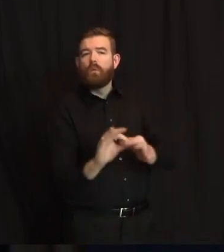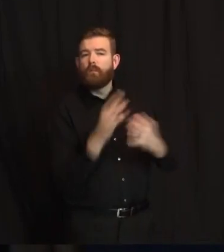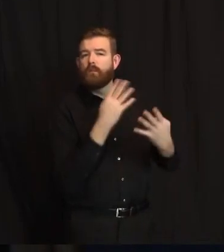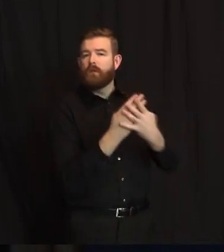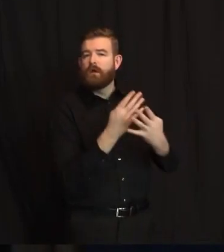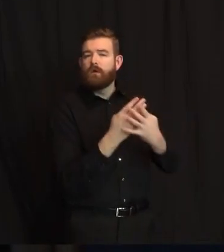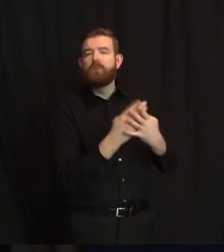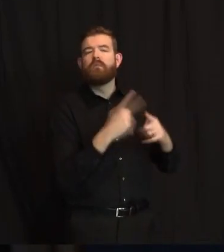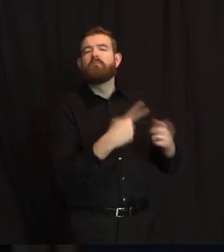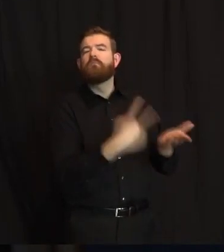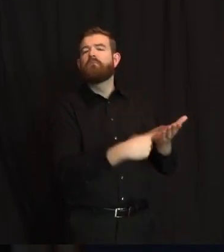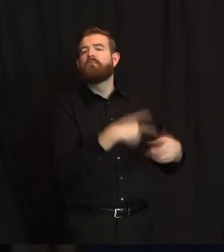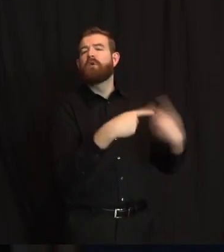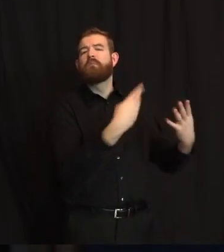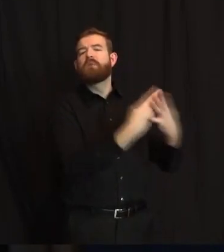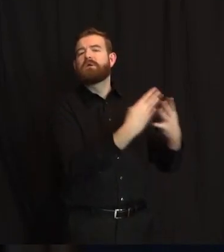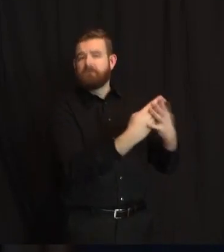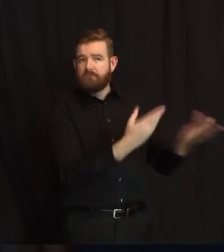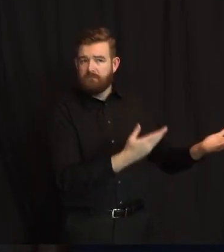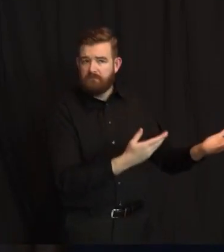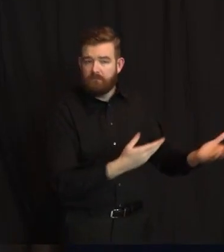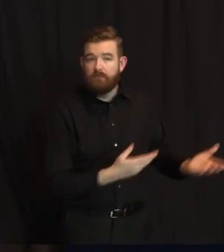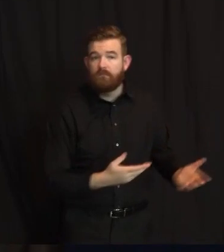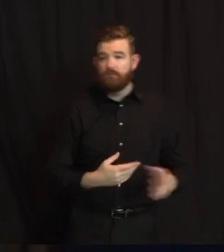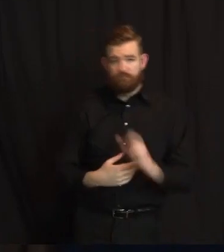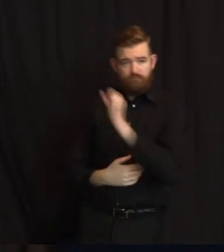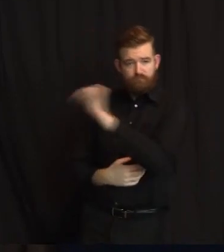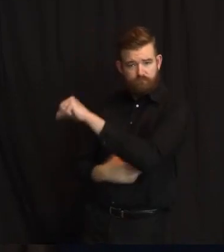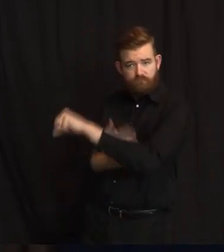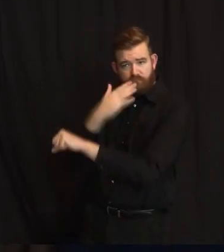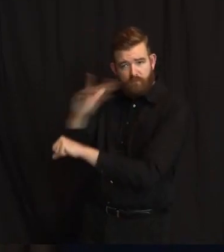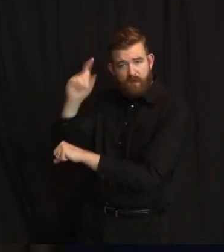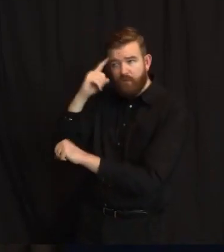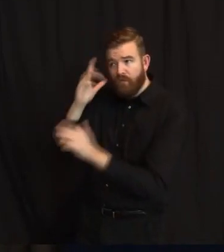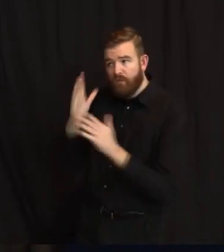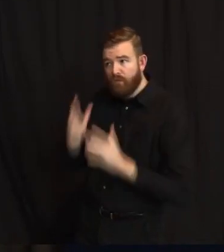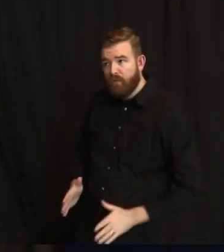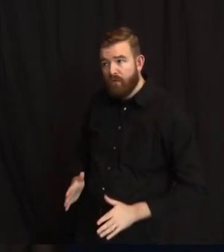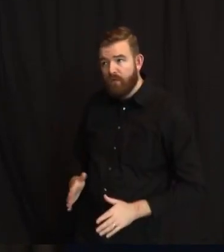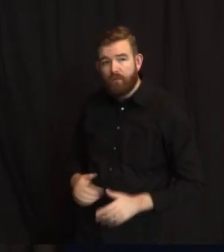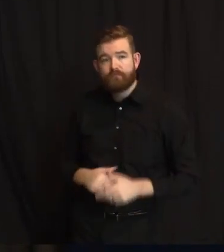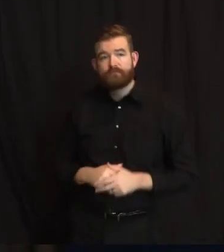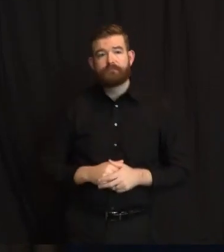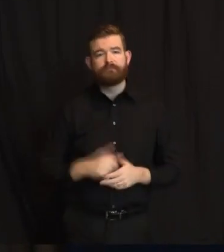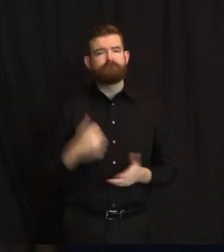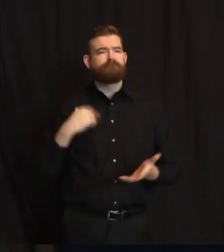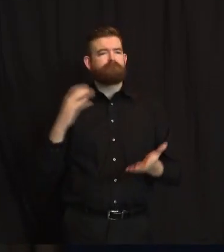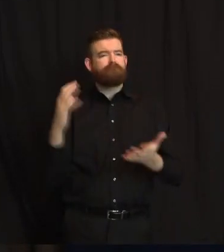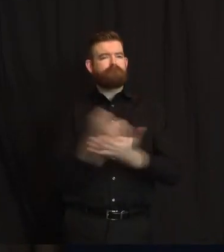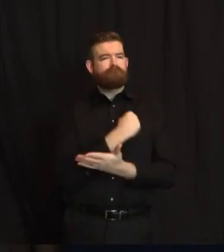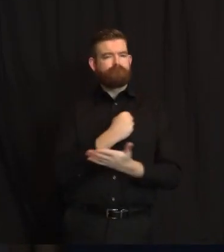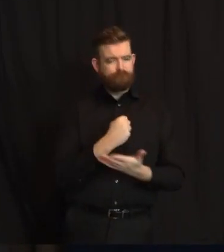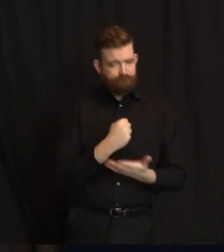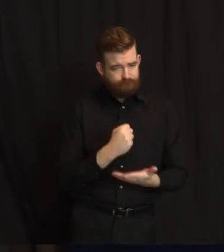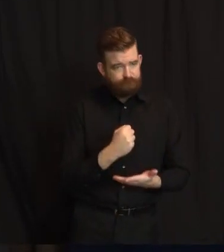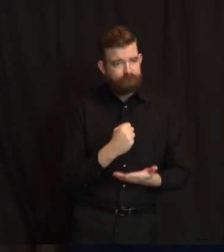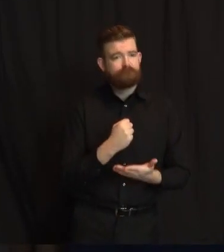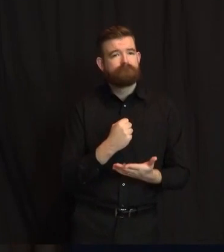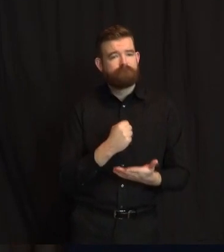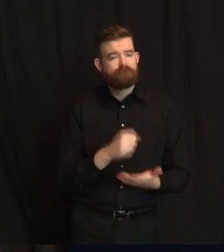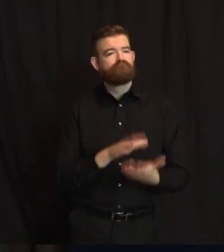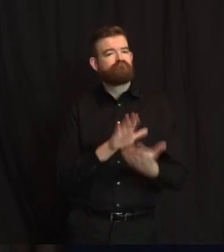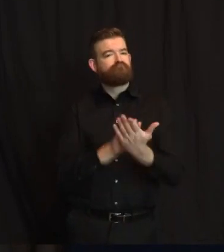I begin, I just want to take opportunity to recognize the brave men and women of the Department of Corrections, both